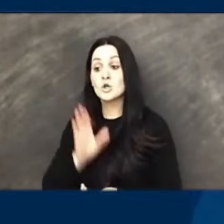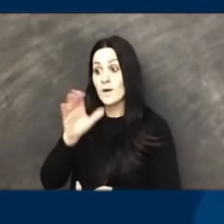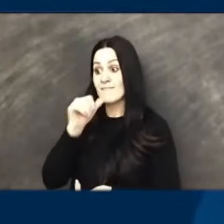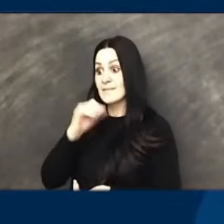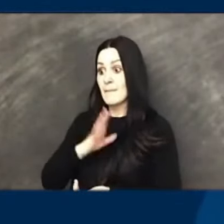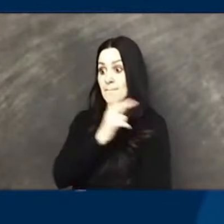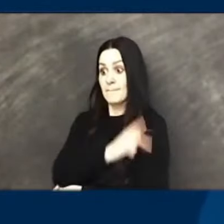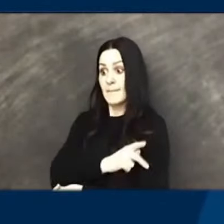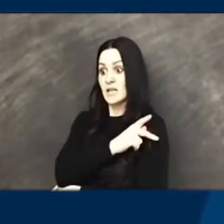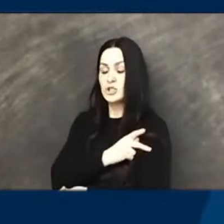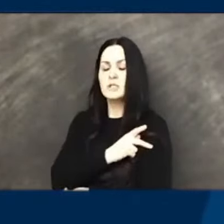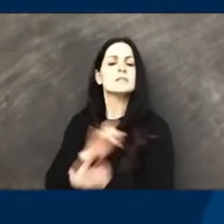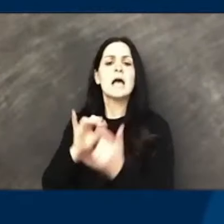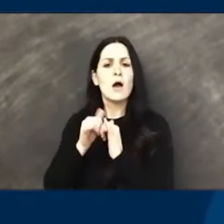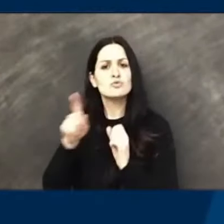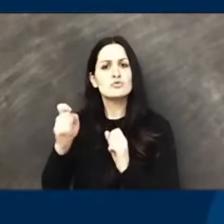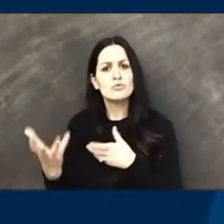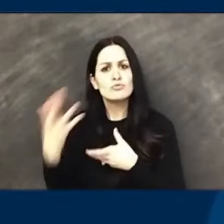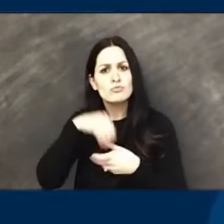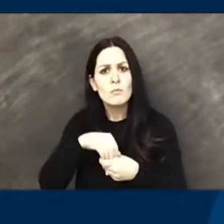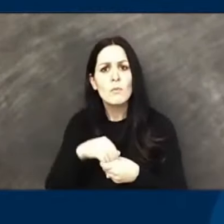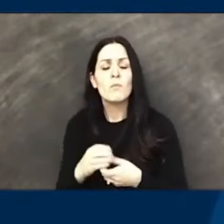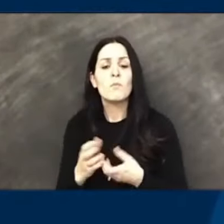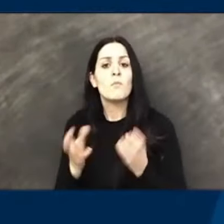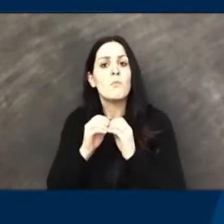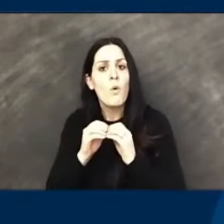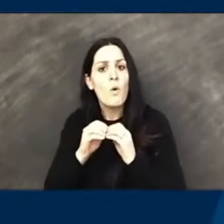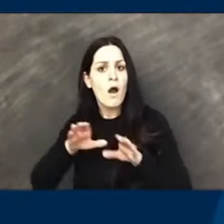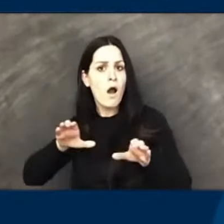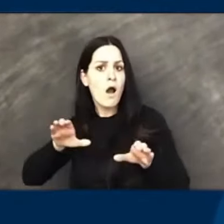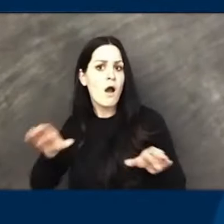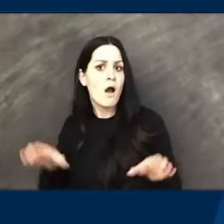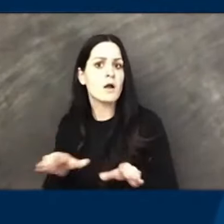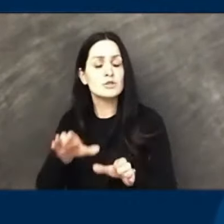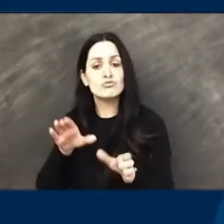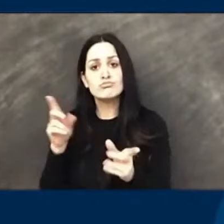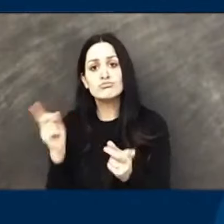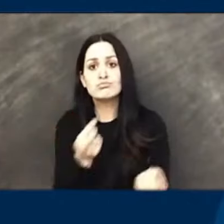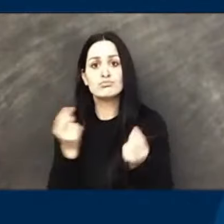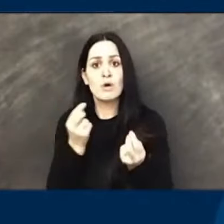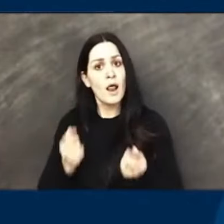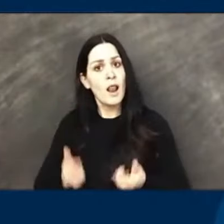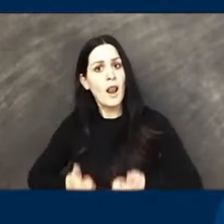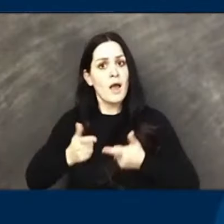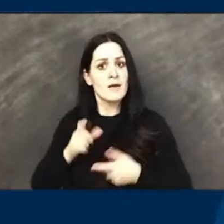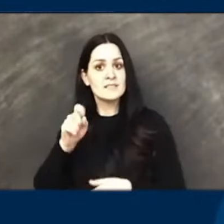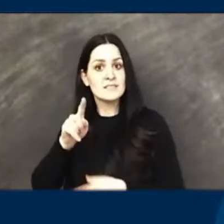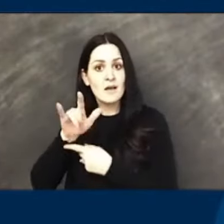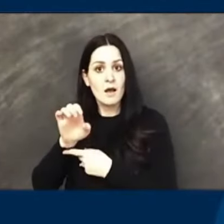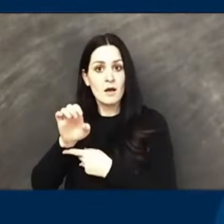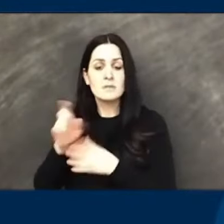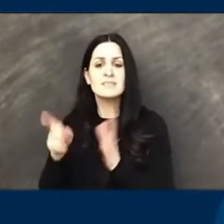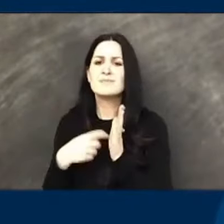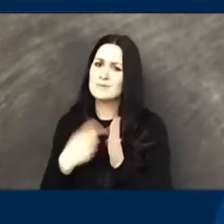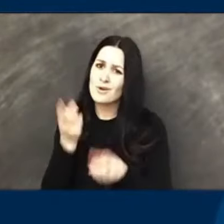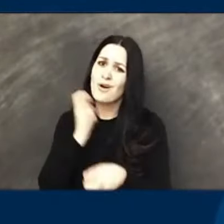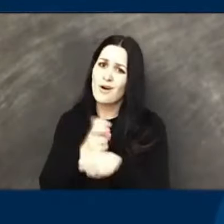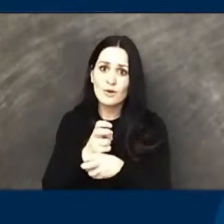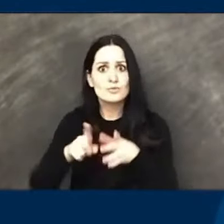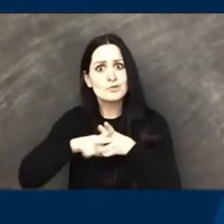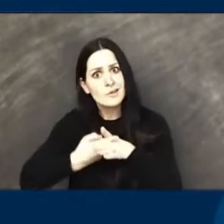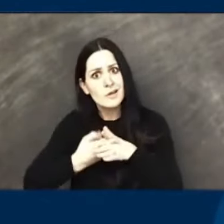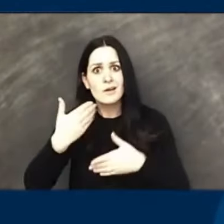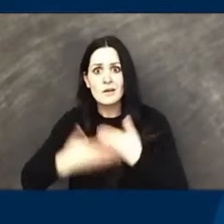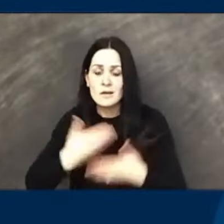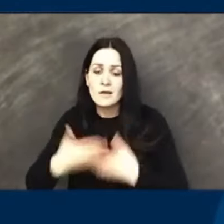to incorporate a more active lifestyle? Sometimes it's hard to get started, and it can be even harder to